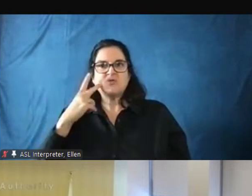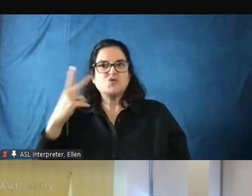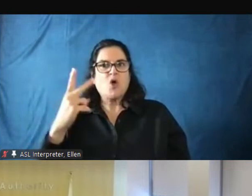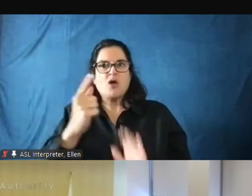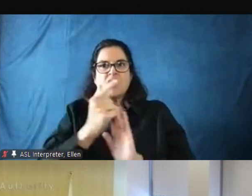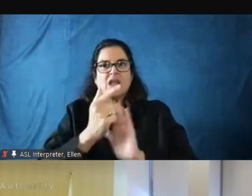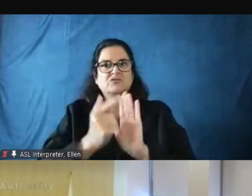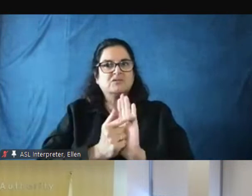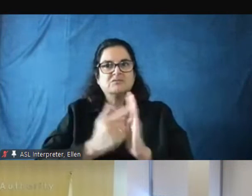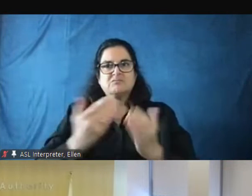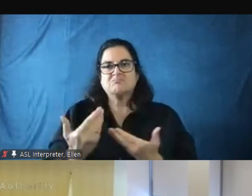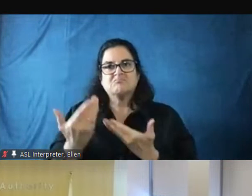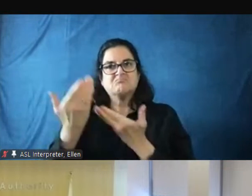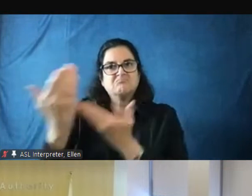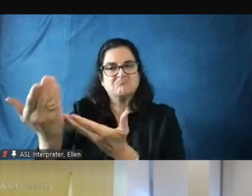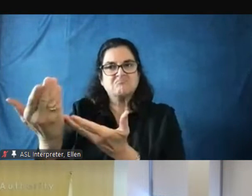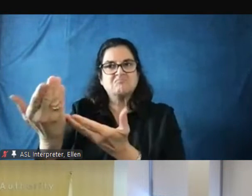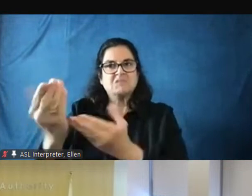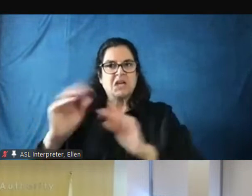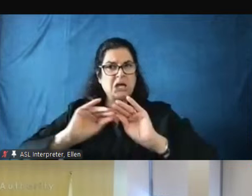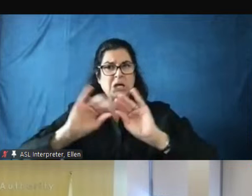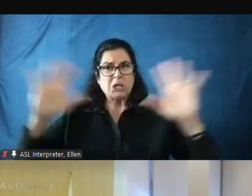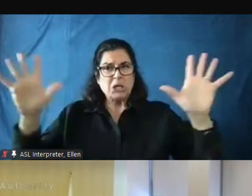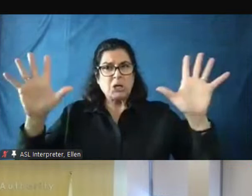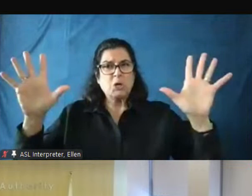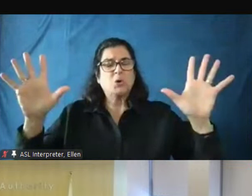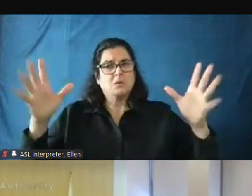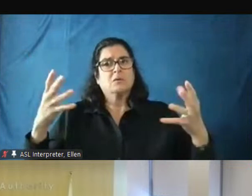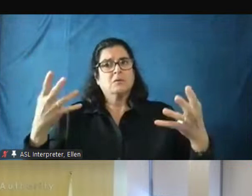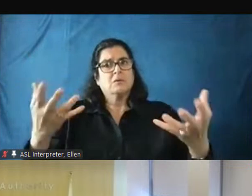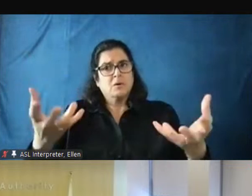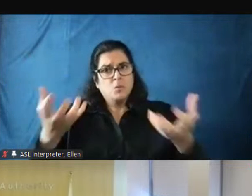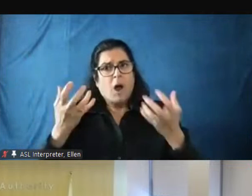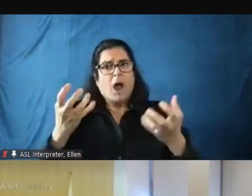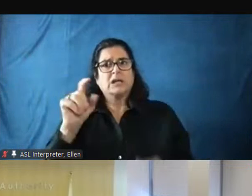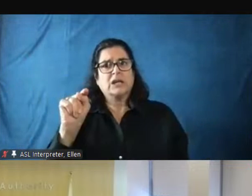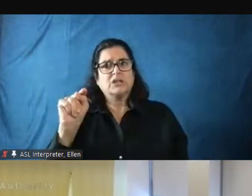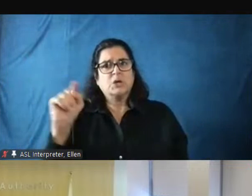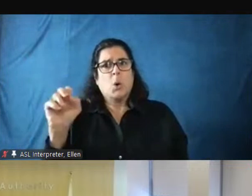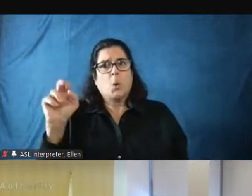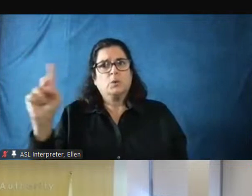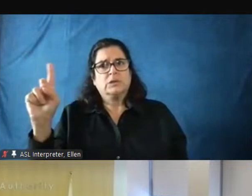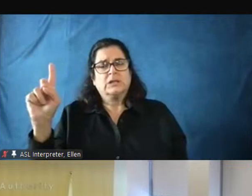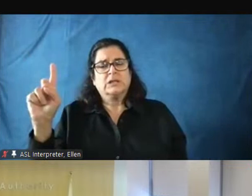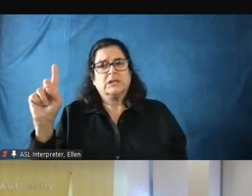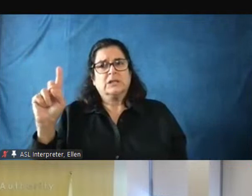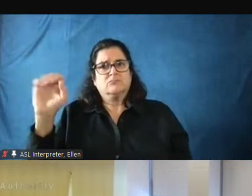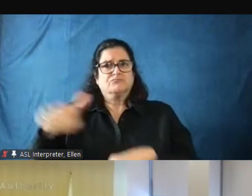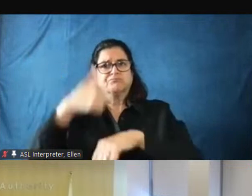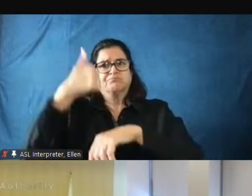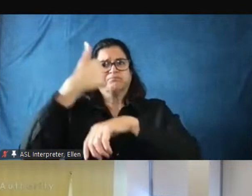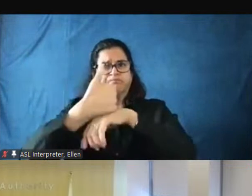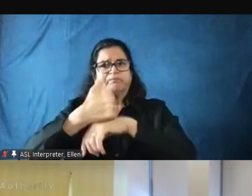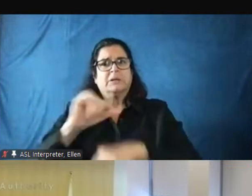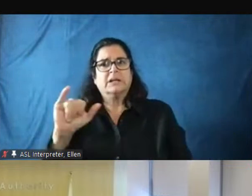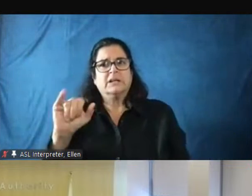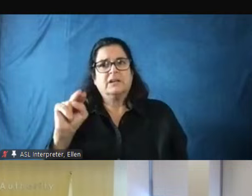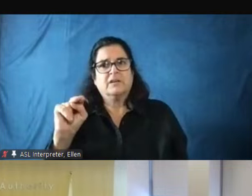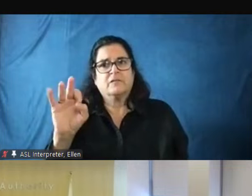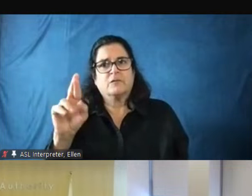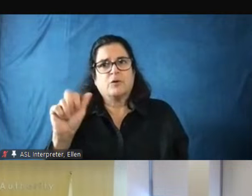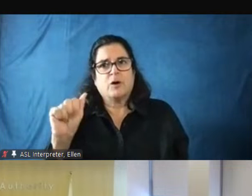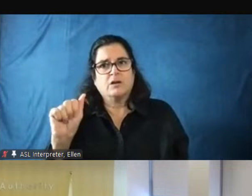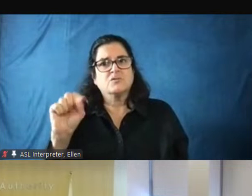clear call for the creation of such TOD infrastructure. And again, CTA has led in the region. I know